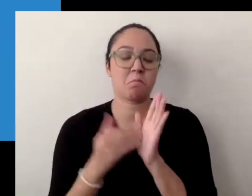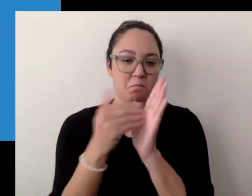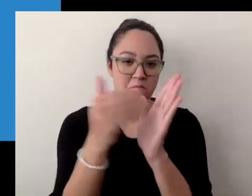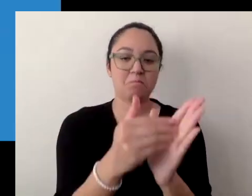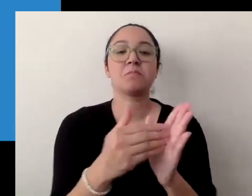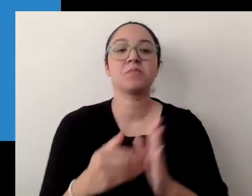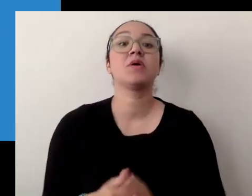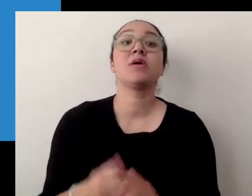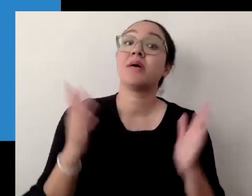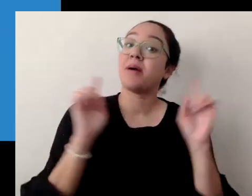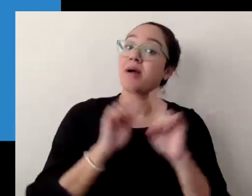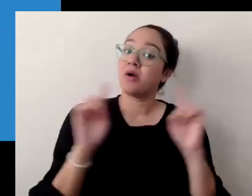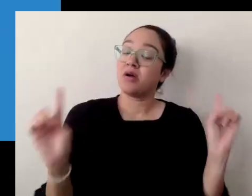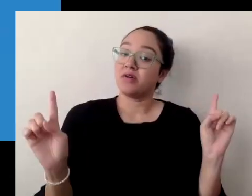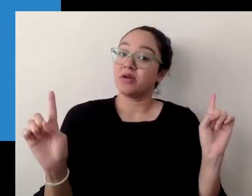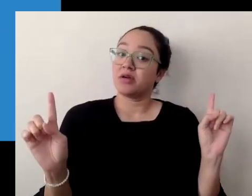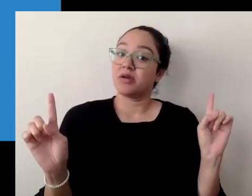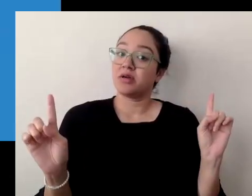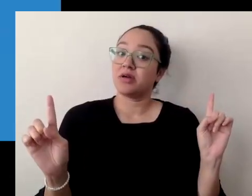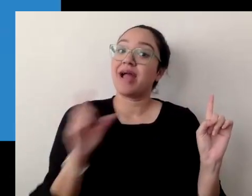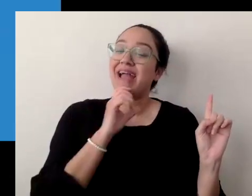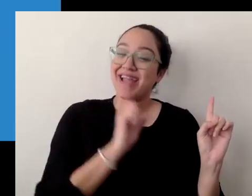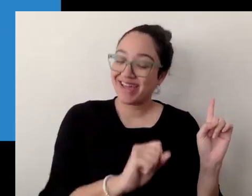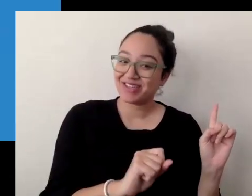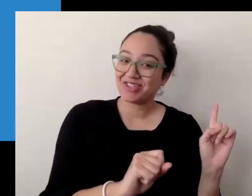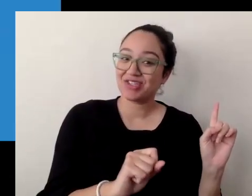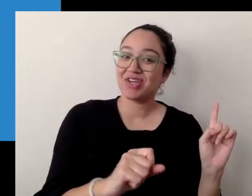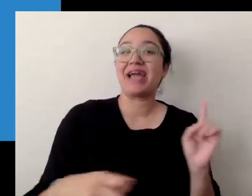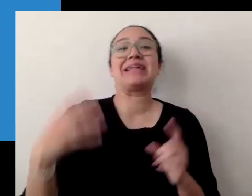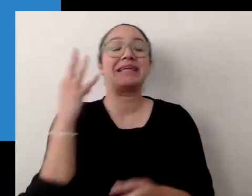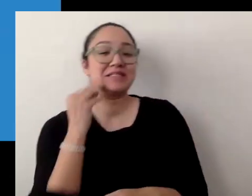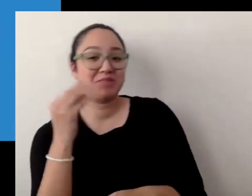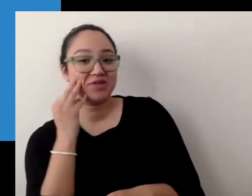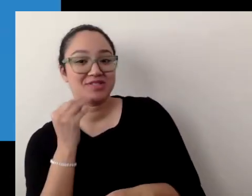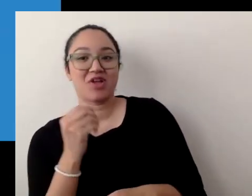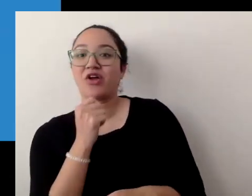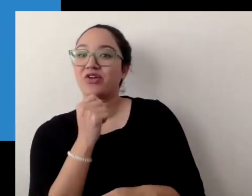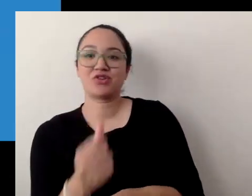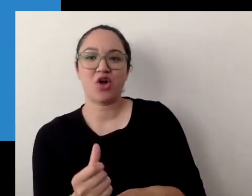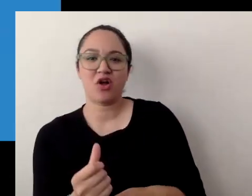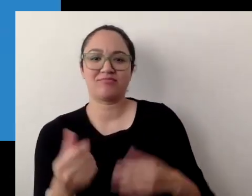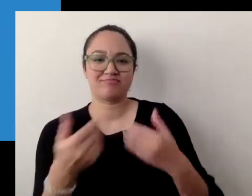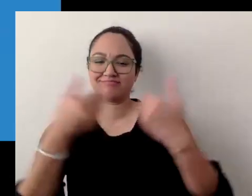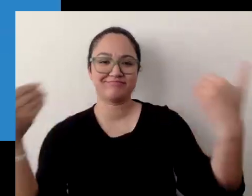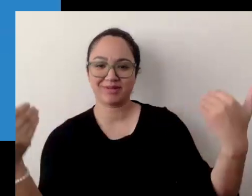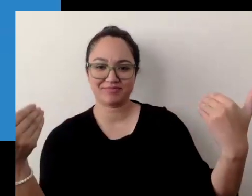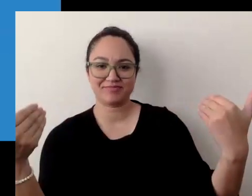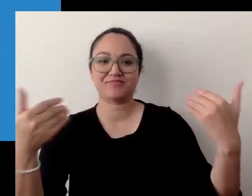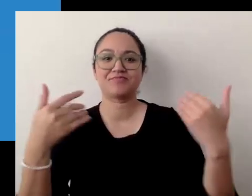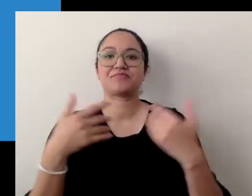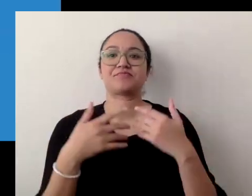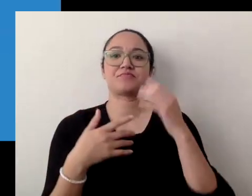However, we have to keep in mind that age and years of experience are not necessarily independent factors. There